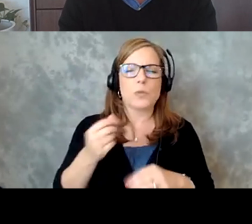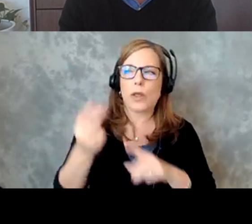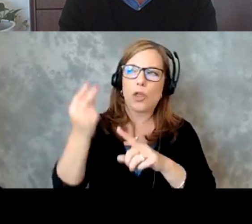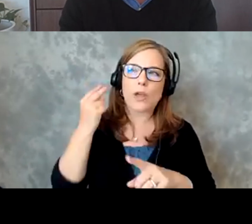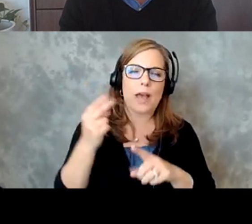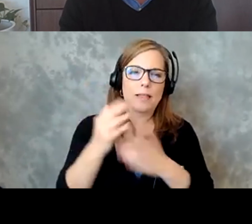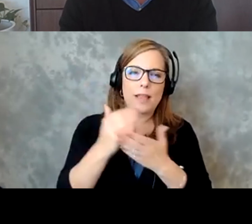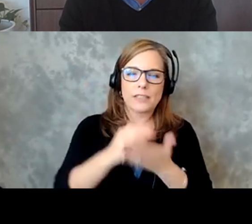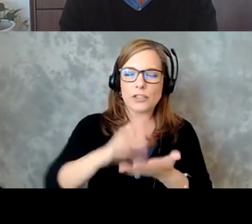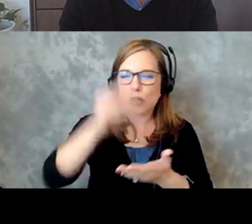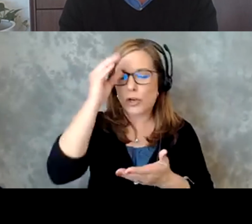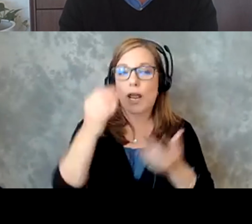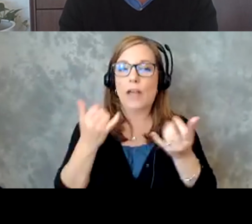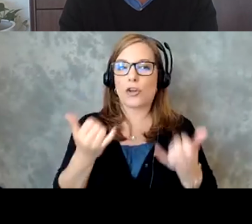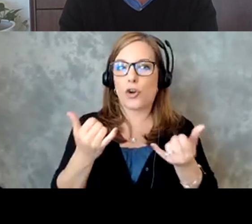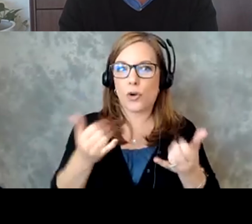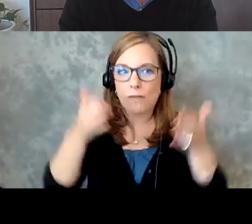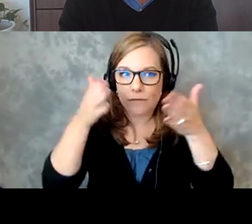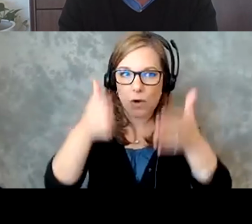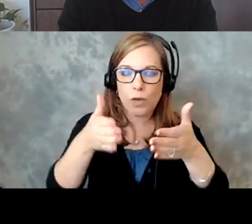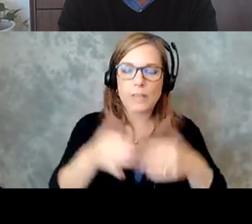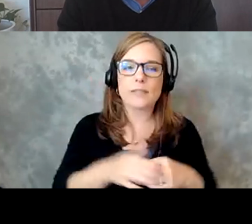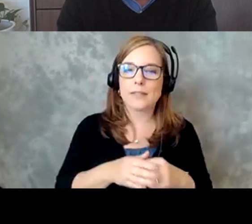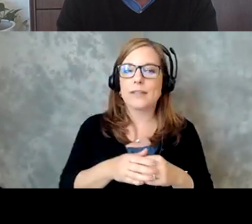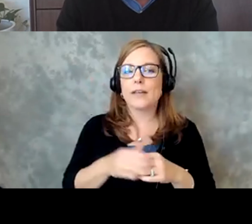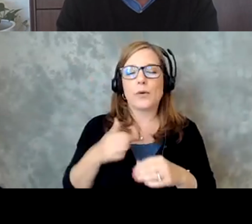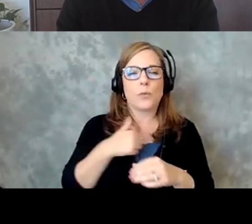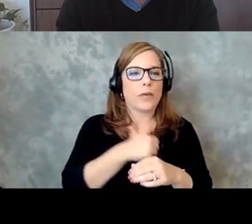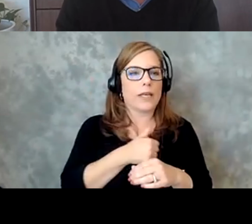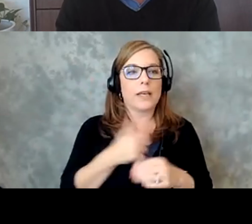focus continues to be on successful engagement